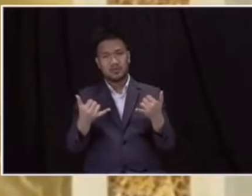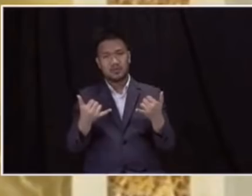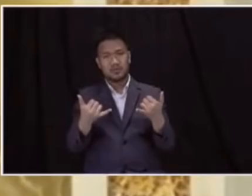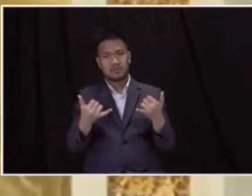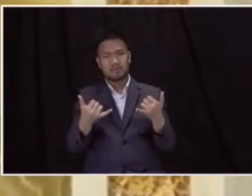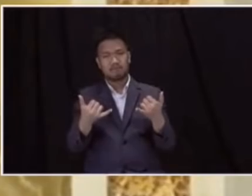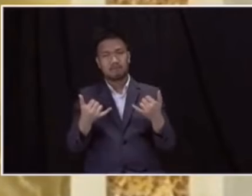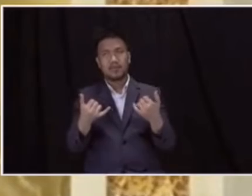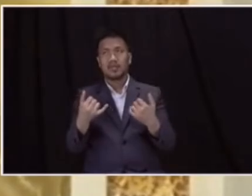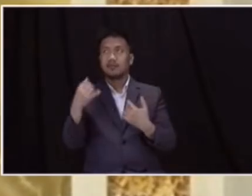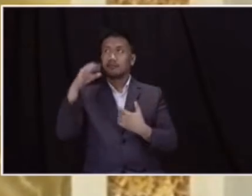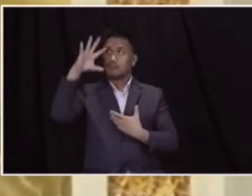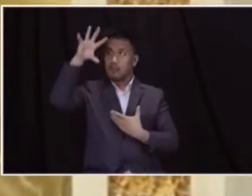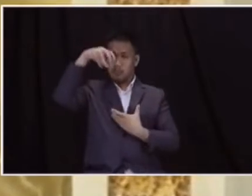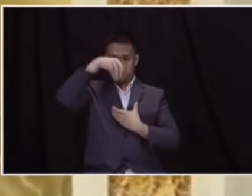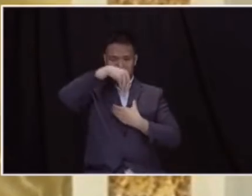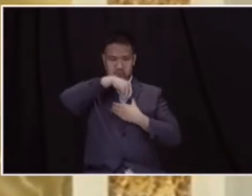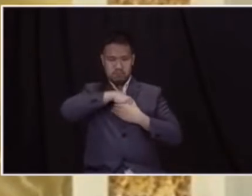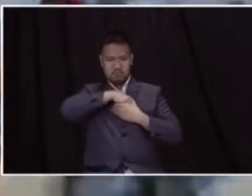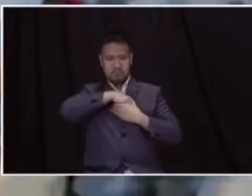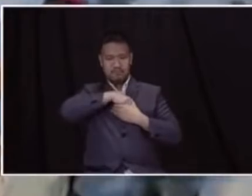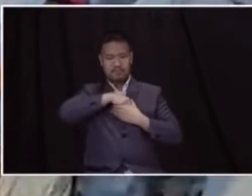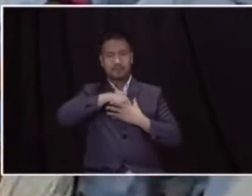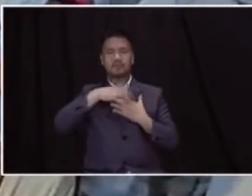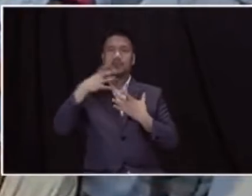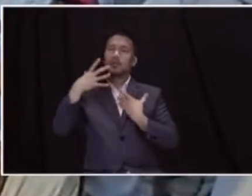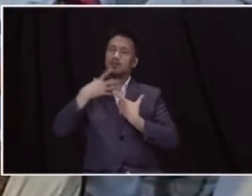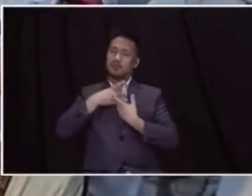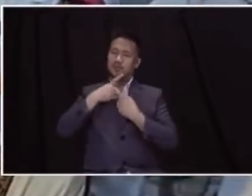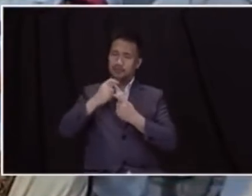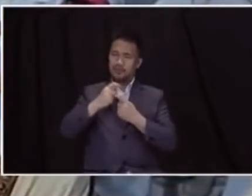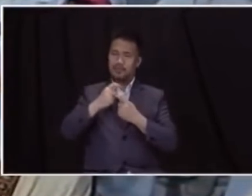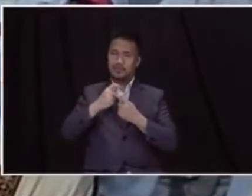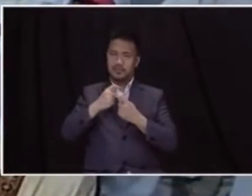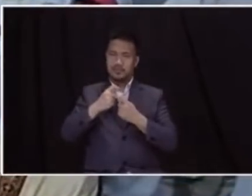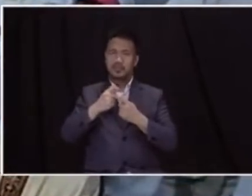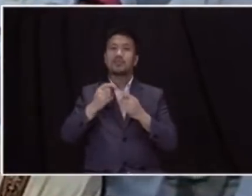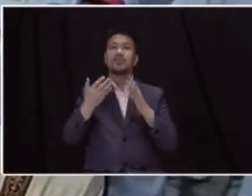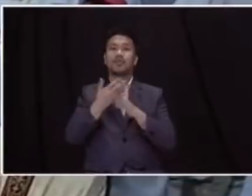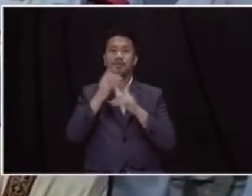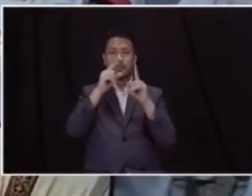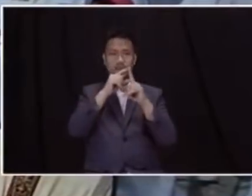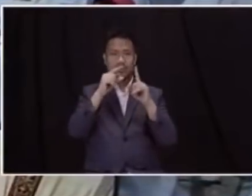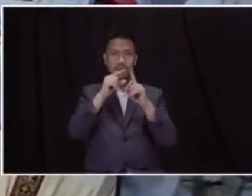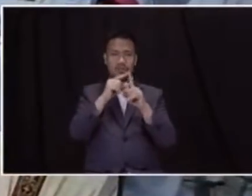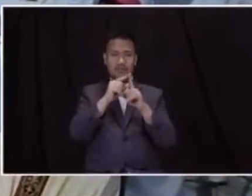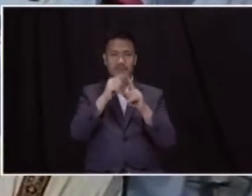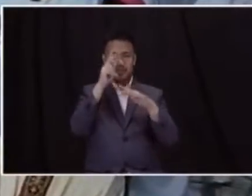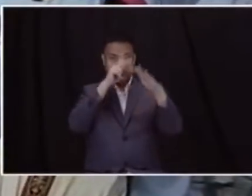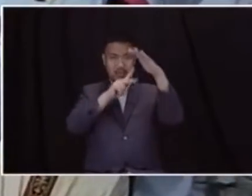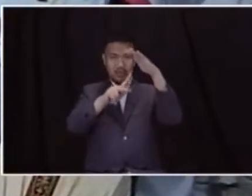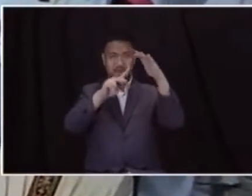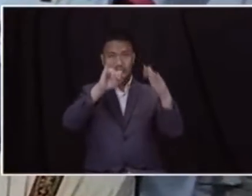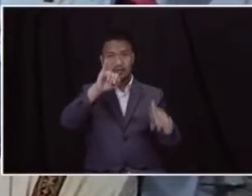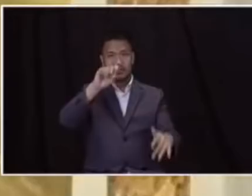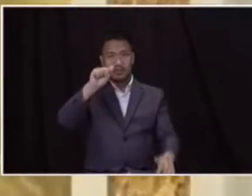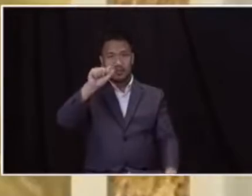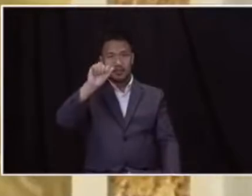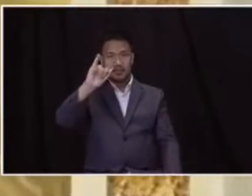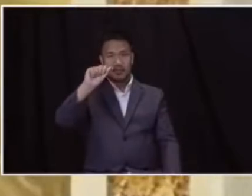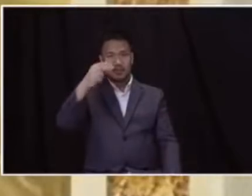with confidence to own the words of the prophet Isaiah as God's servant in